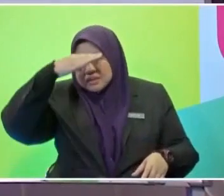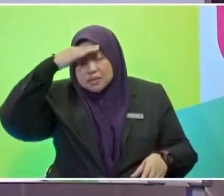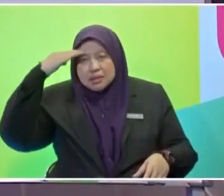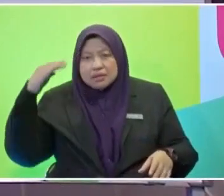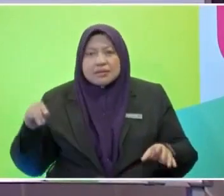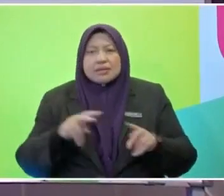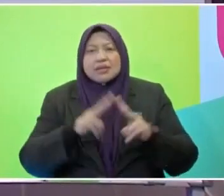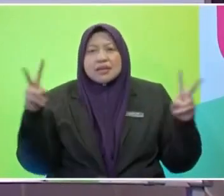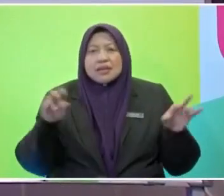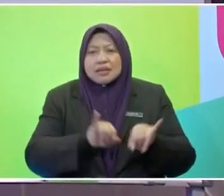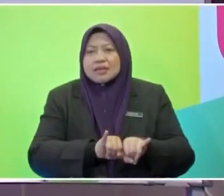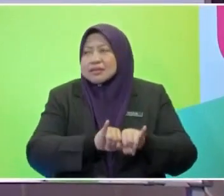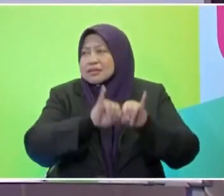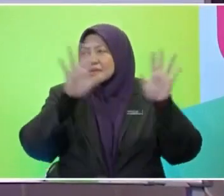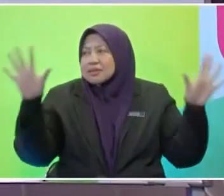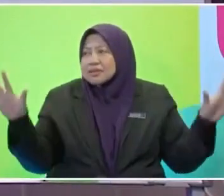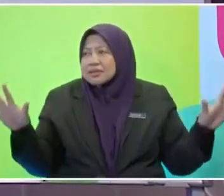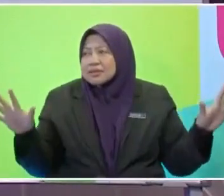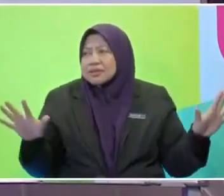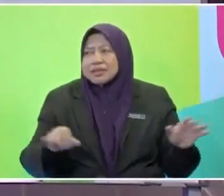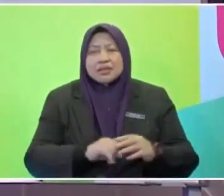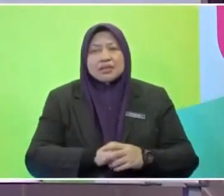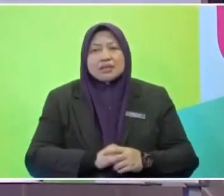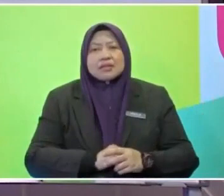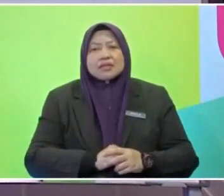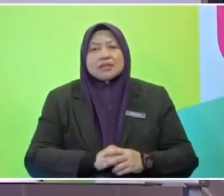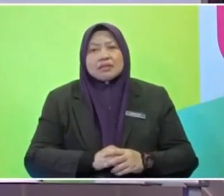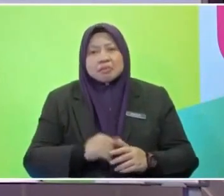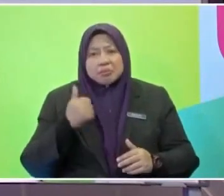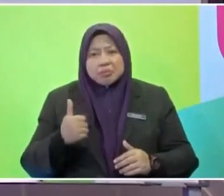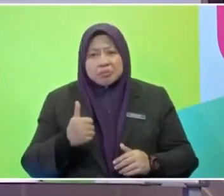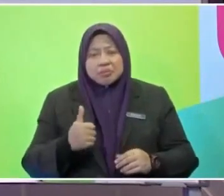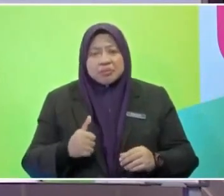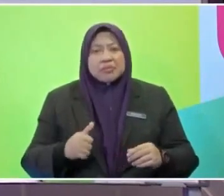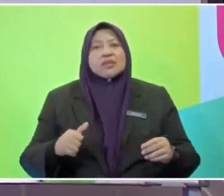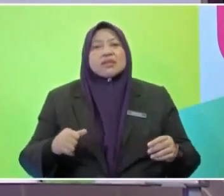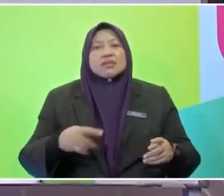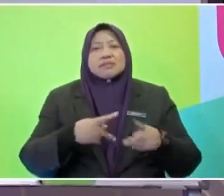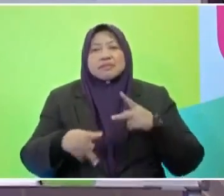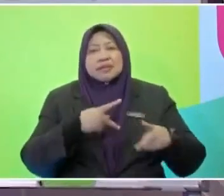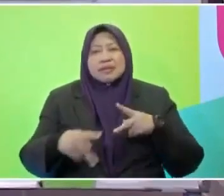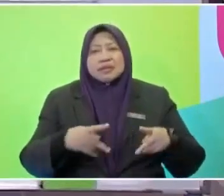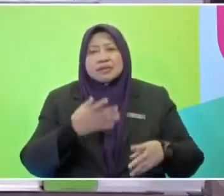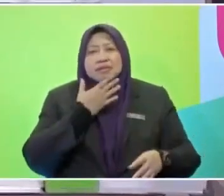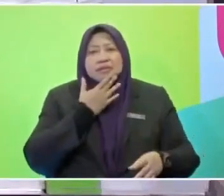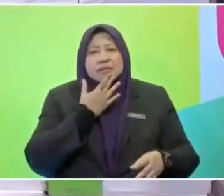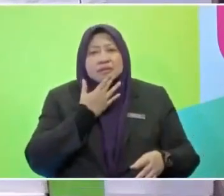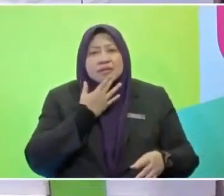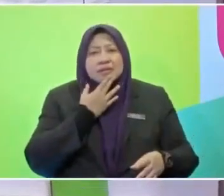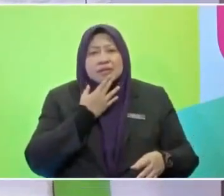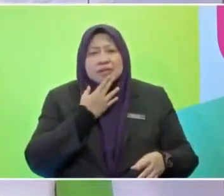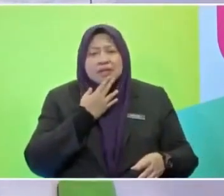down clear. Yes. Okay. Excellent. And then for the colored plastic, it was less clear, right,